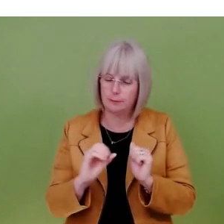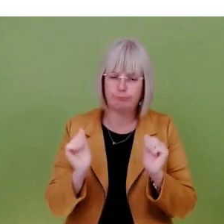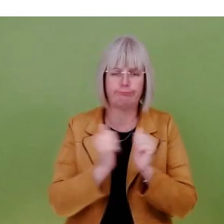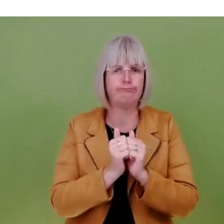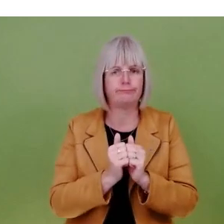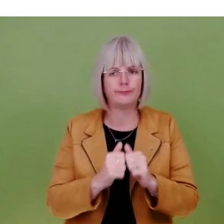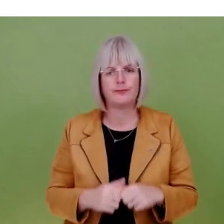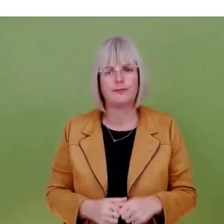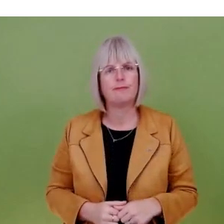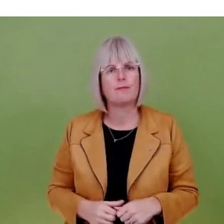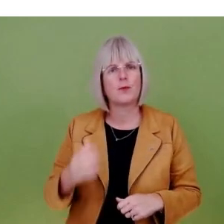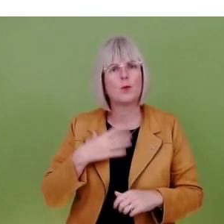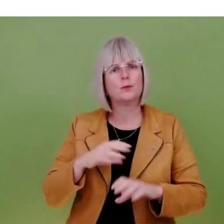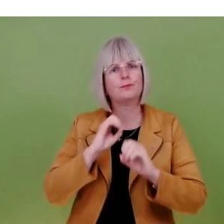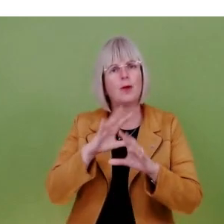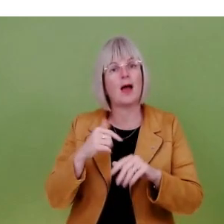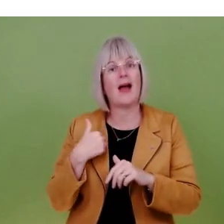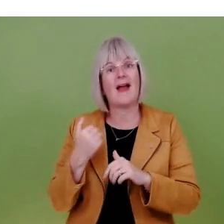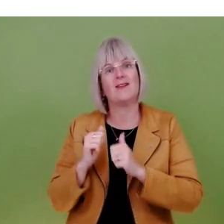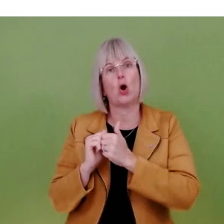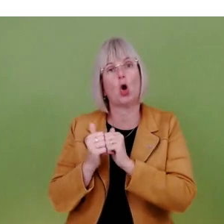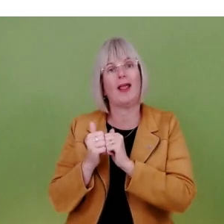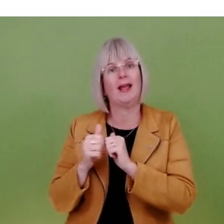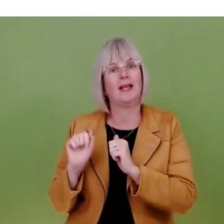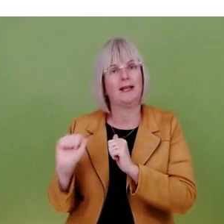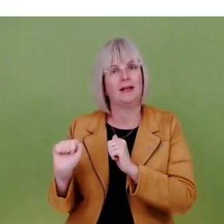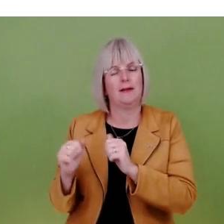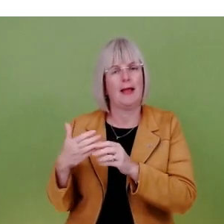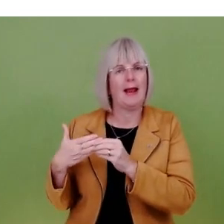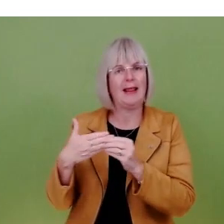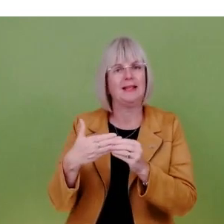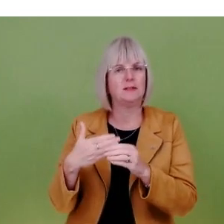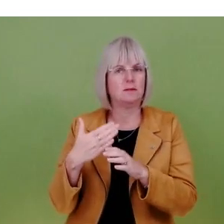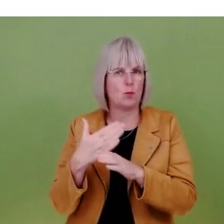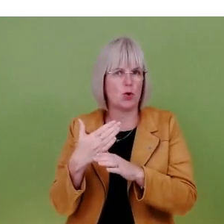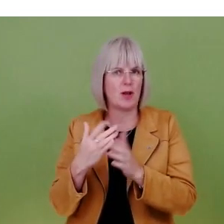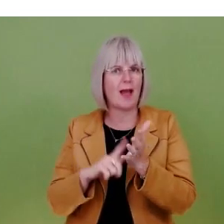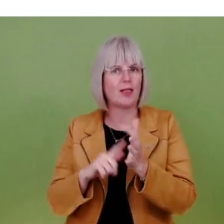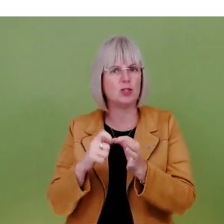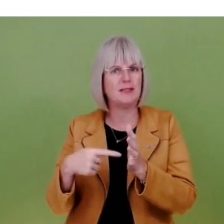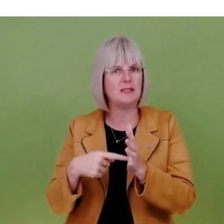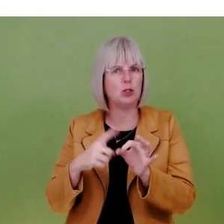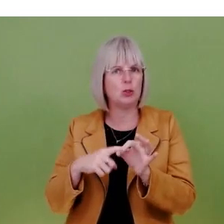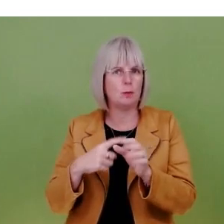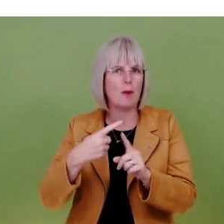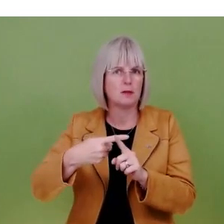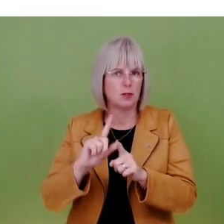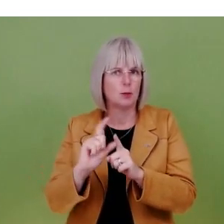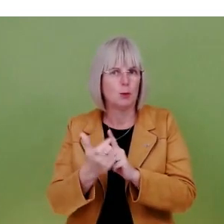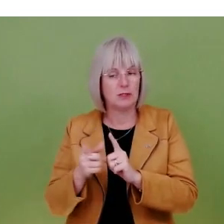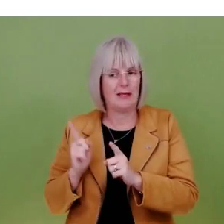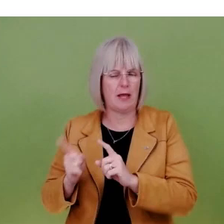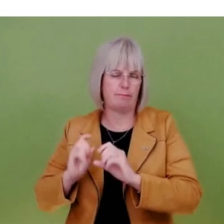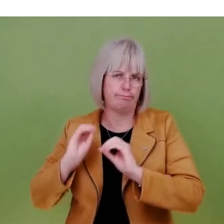got a colleague who leads on work with the LGBTQ plus community and delivers workshops within